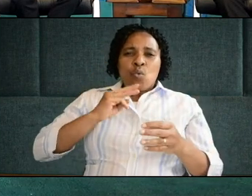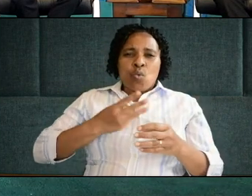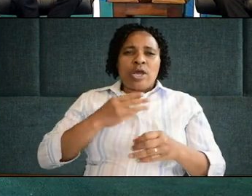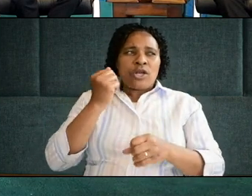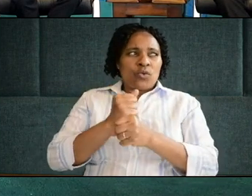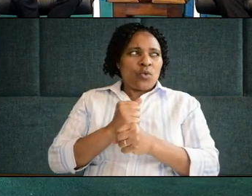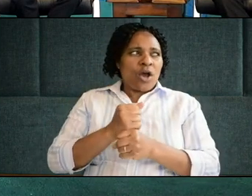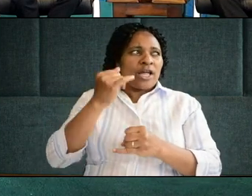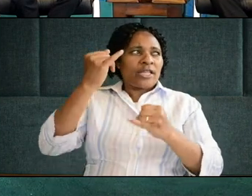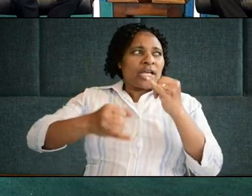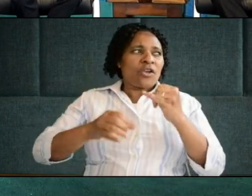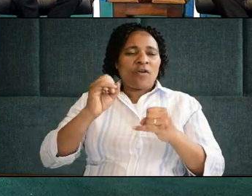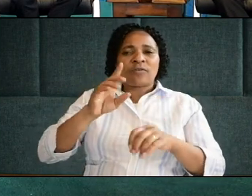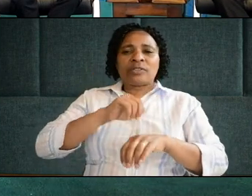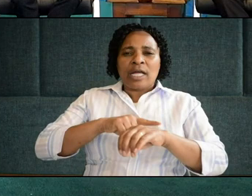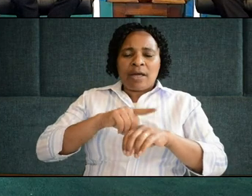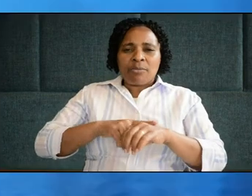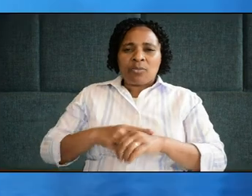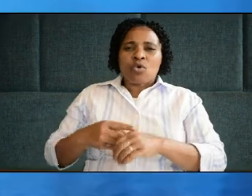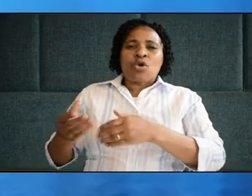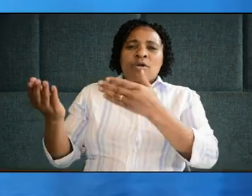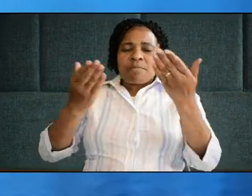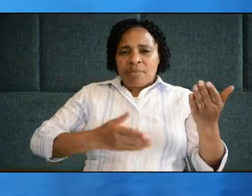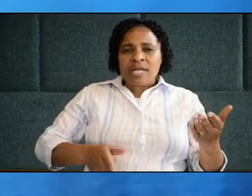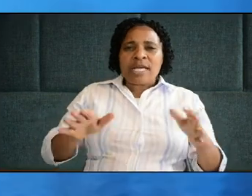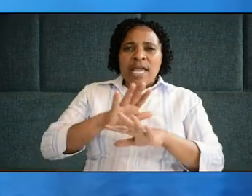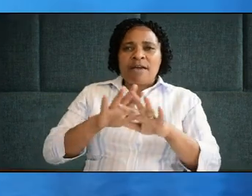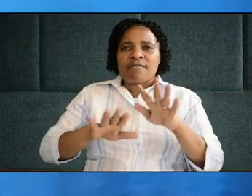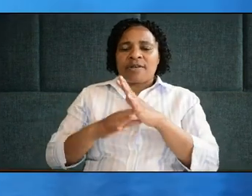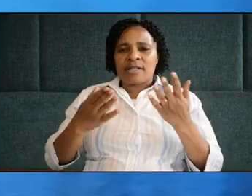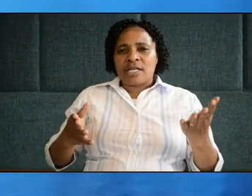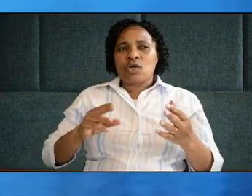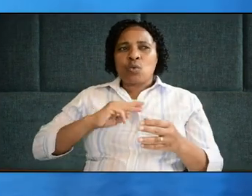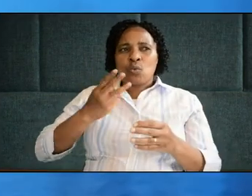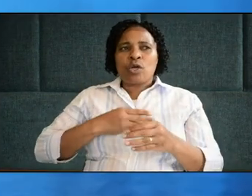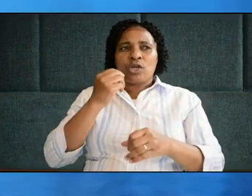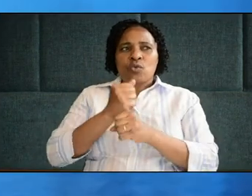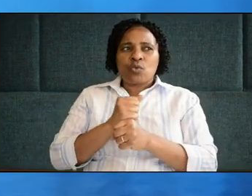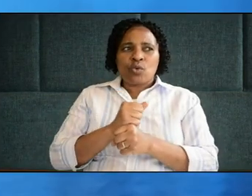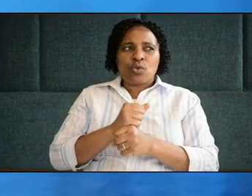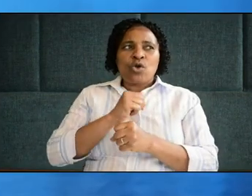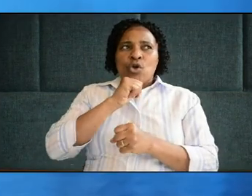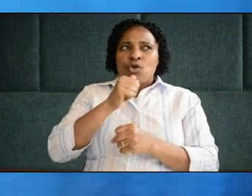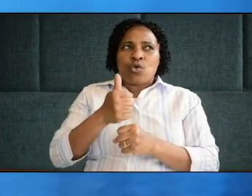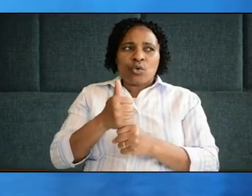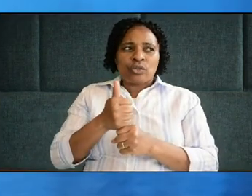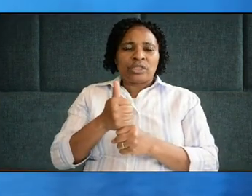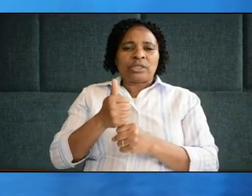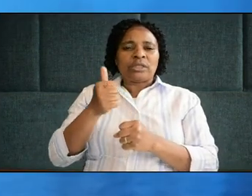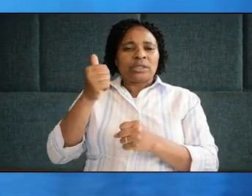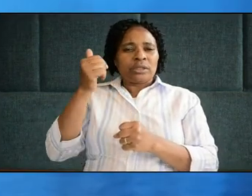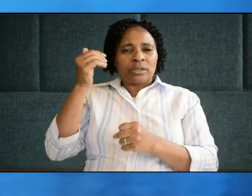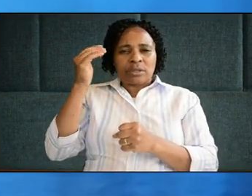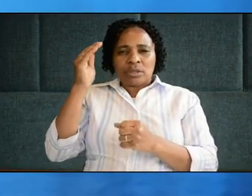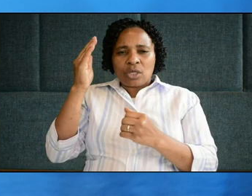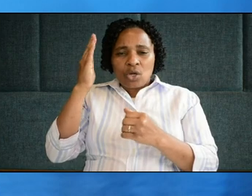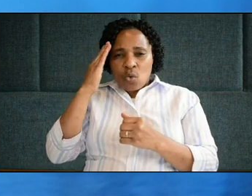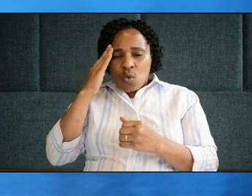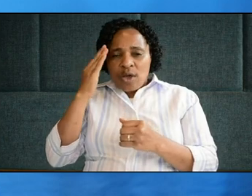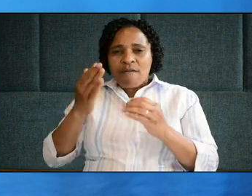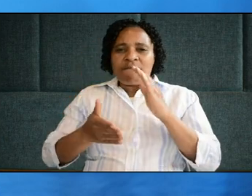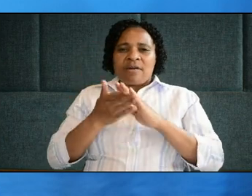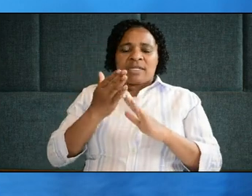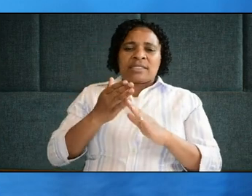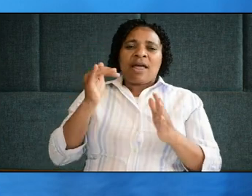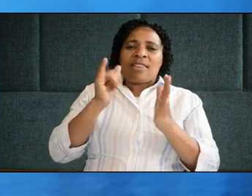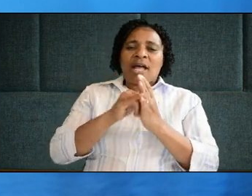at the end of time, he will bring to account everything that we do, and not a jot of his law will get passed, and that is why